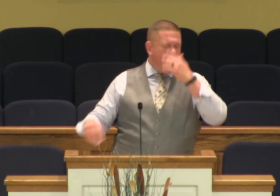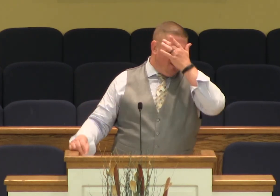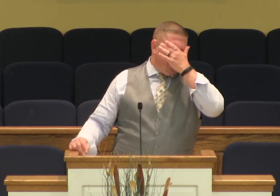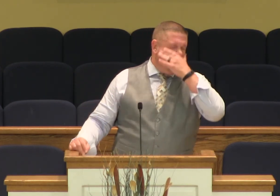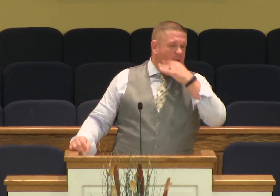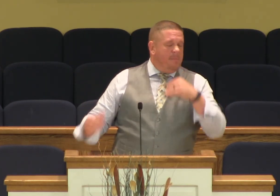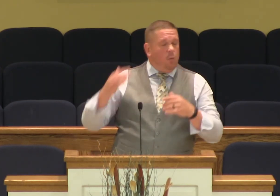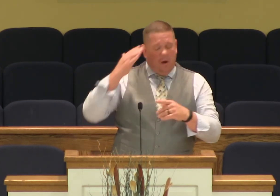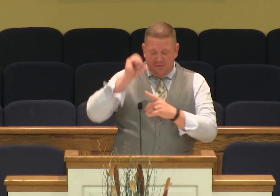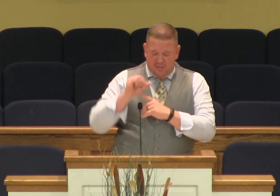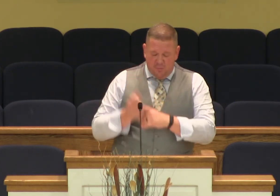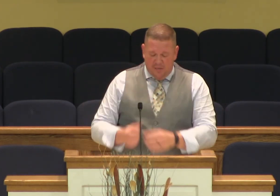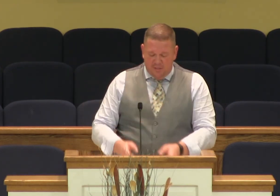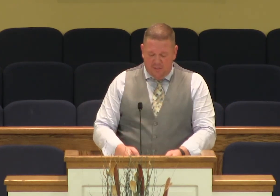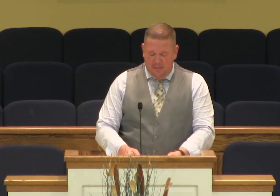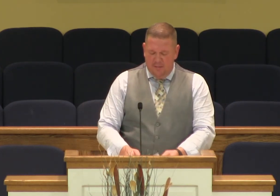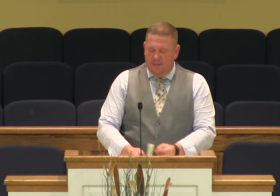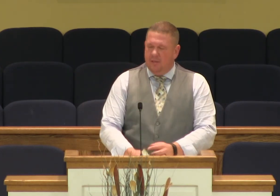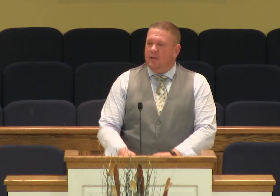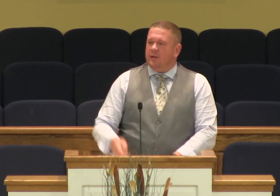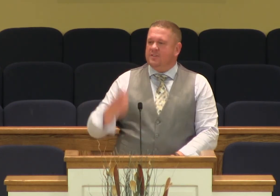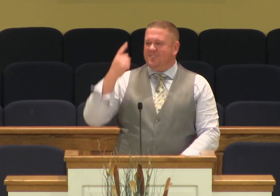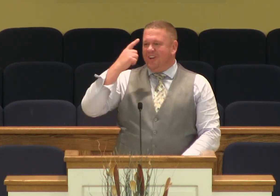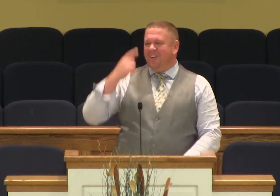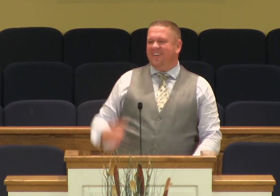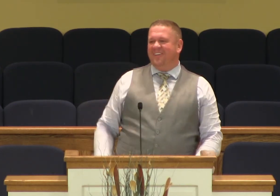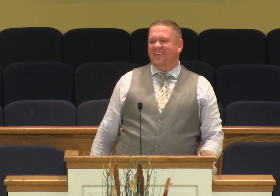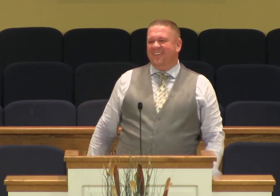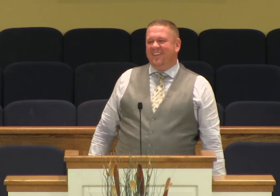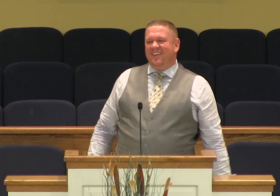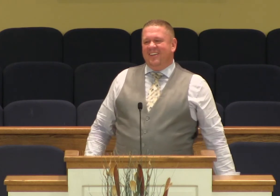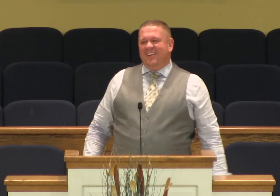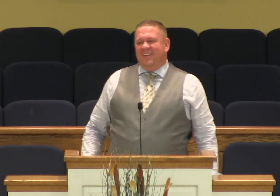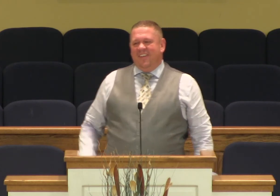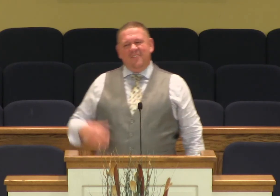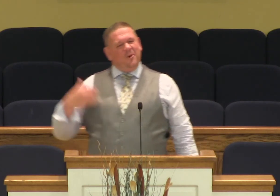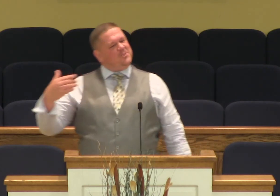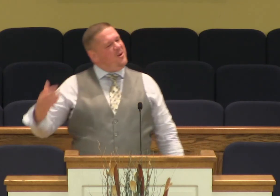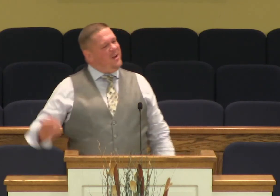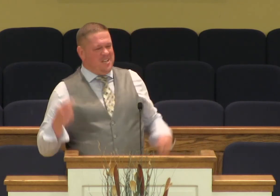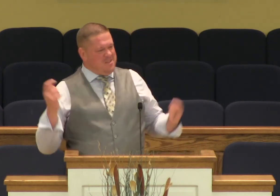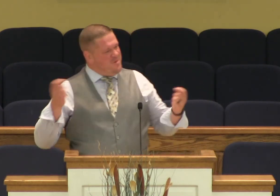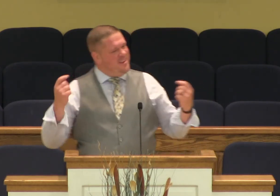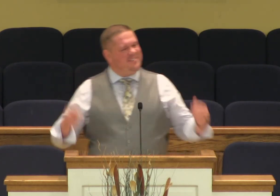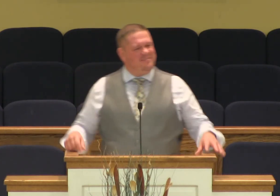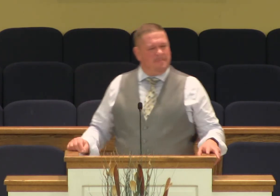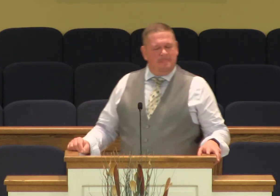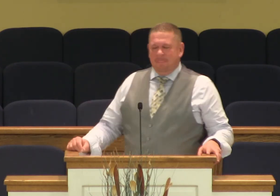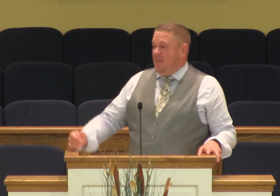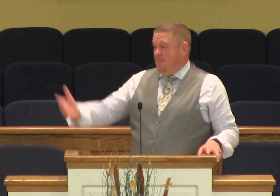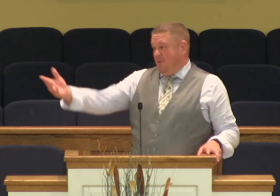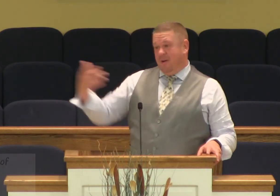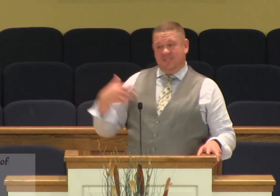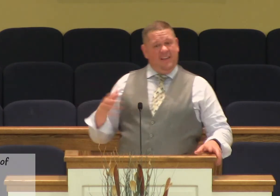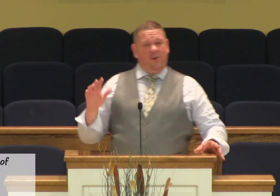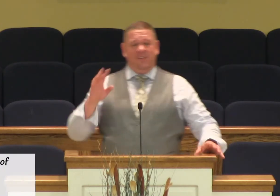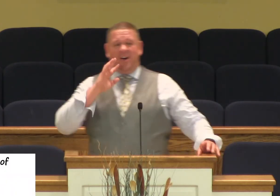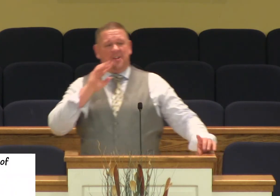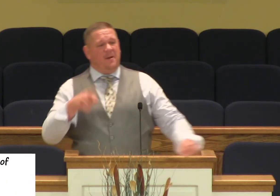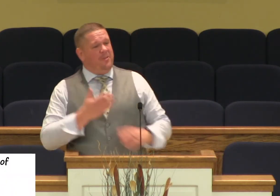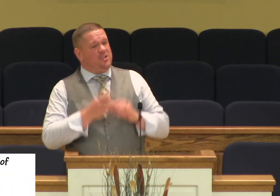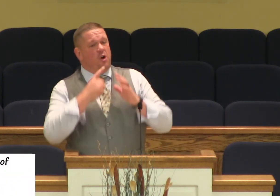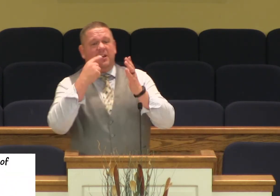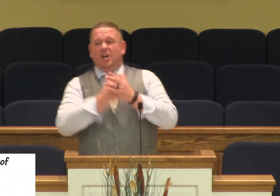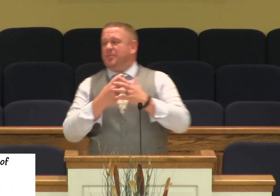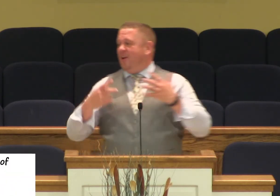Observe. Be aware of the situation. Consider. And then every once in a while, celebrate. But the Bussy and I have already